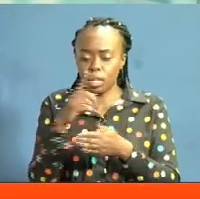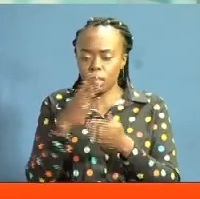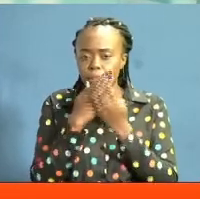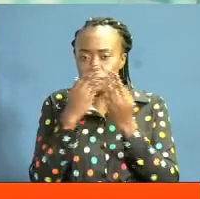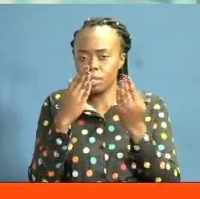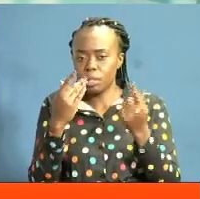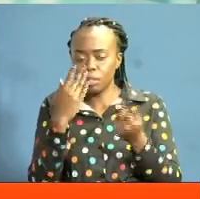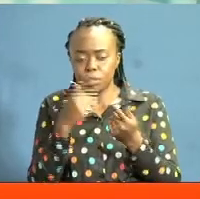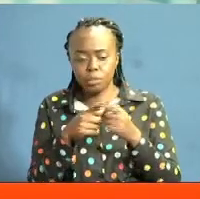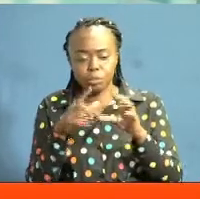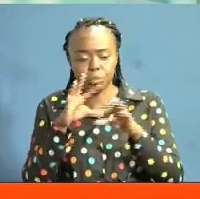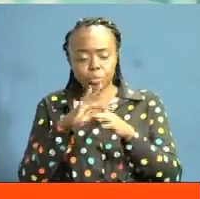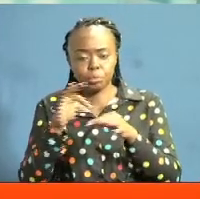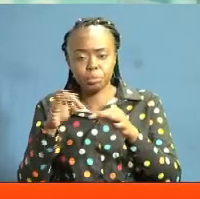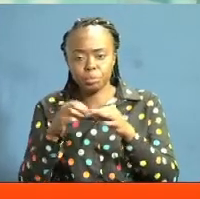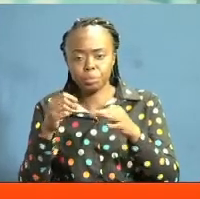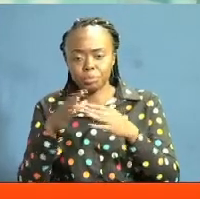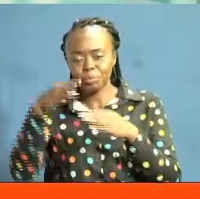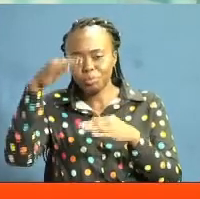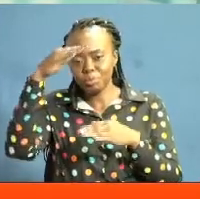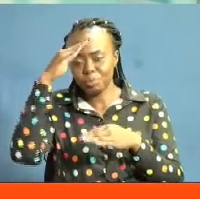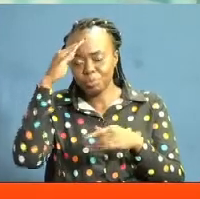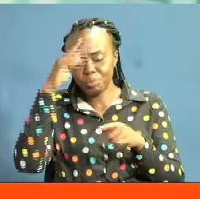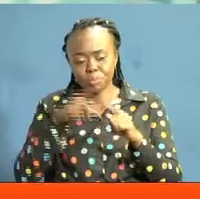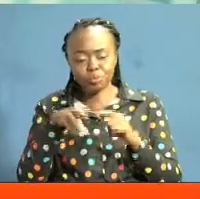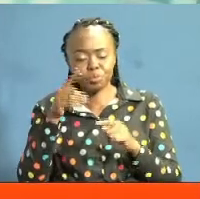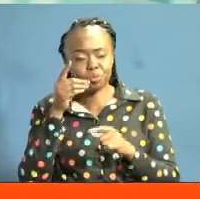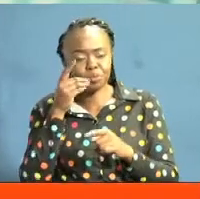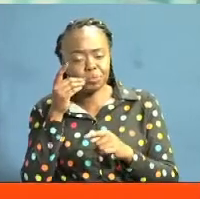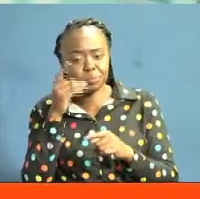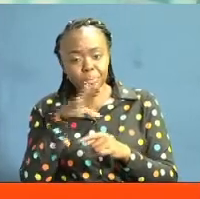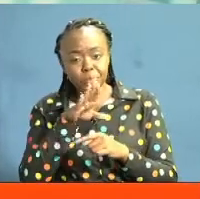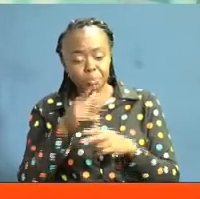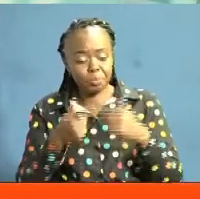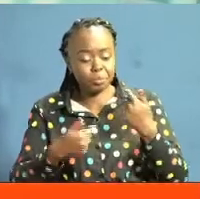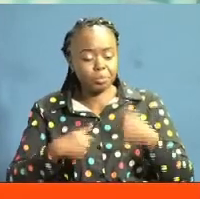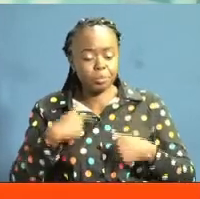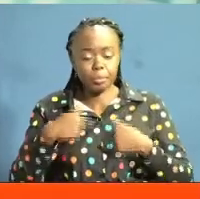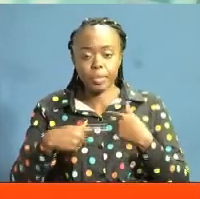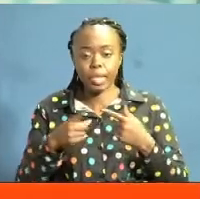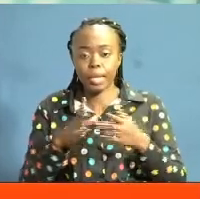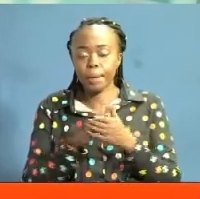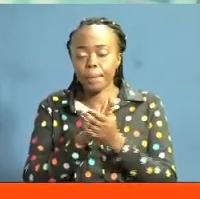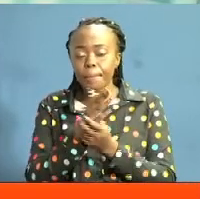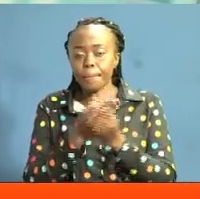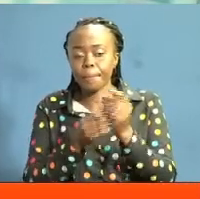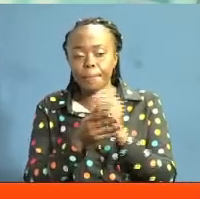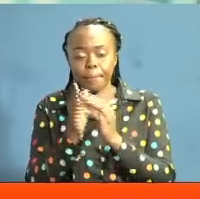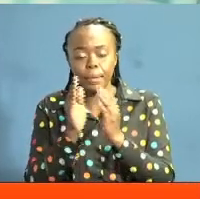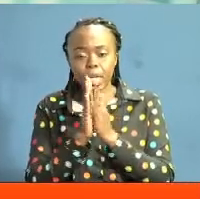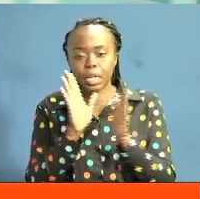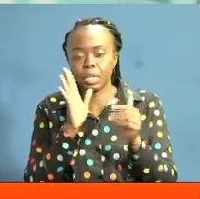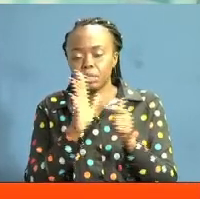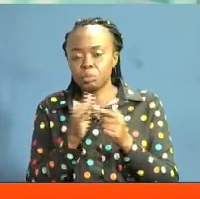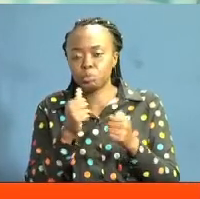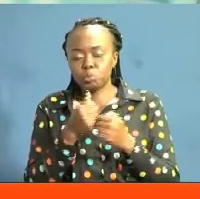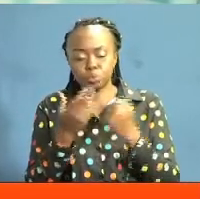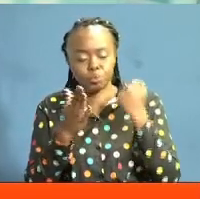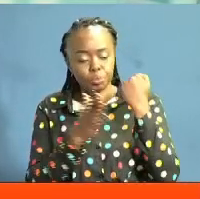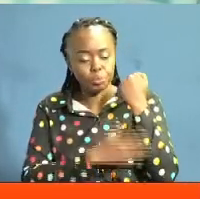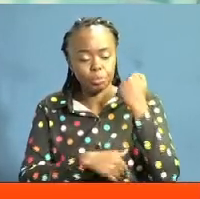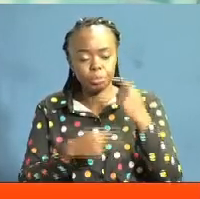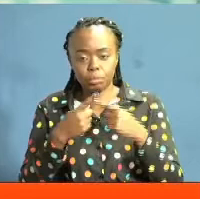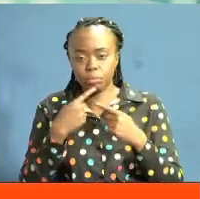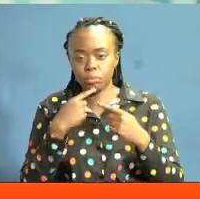things like going into alcohol, into drugs. You are messing yourself and you become more worse. Right. So a teenager out